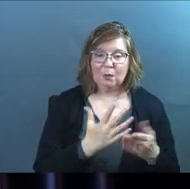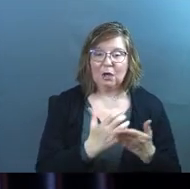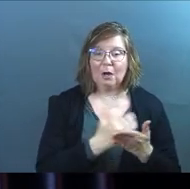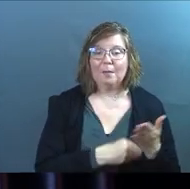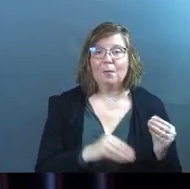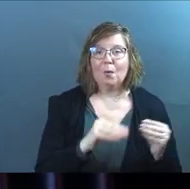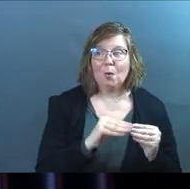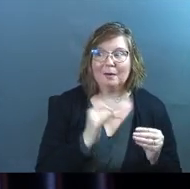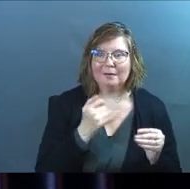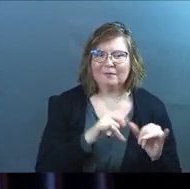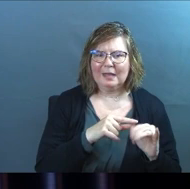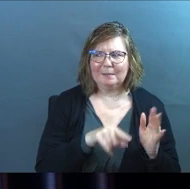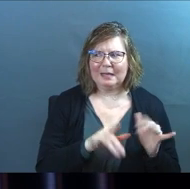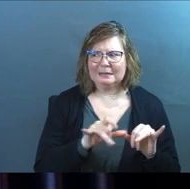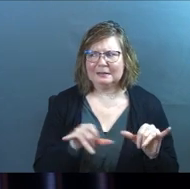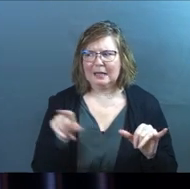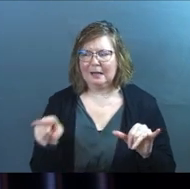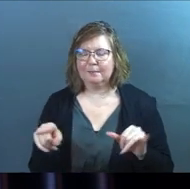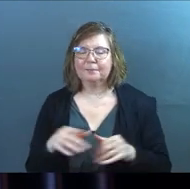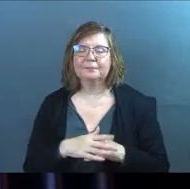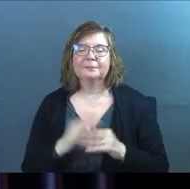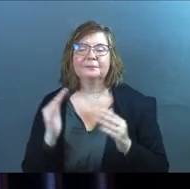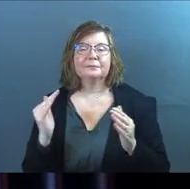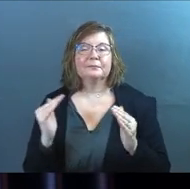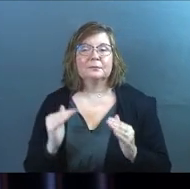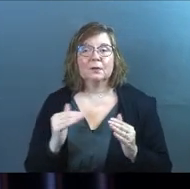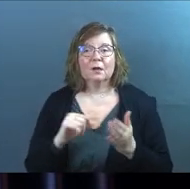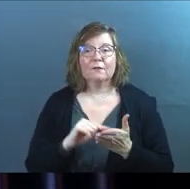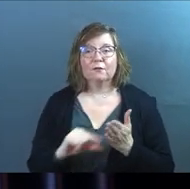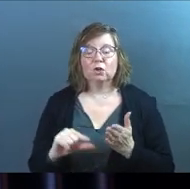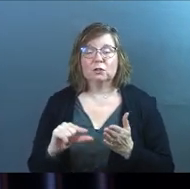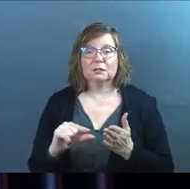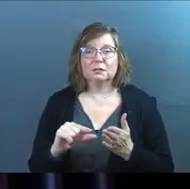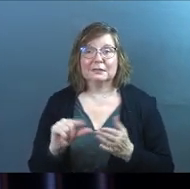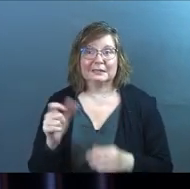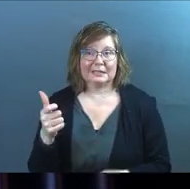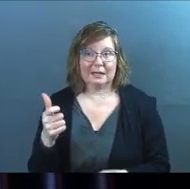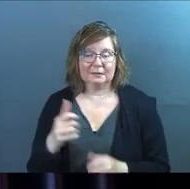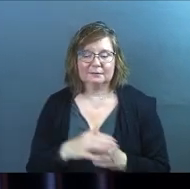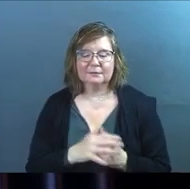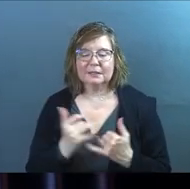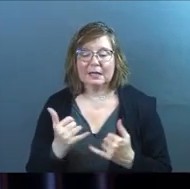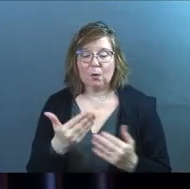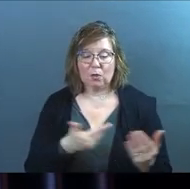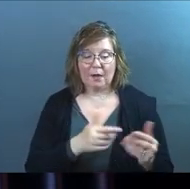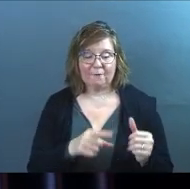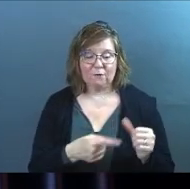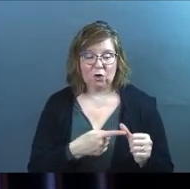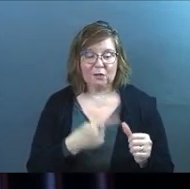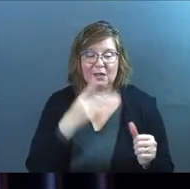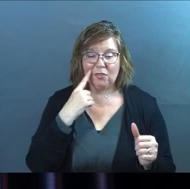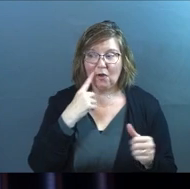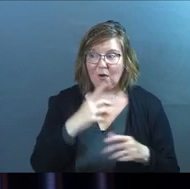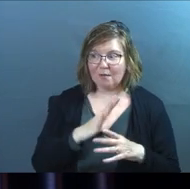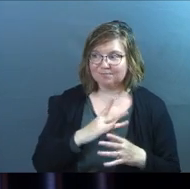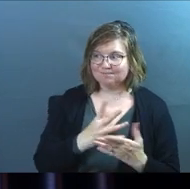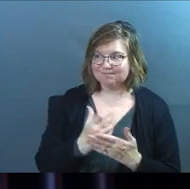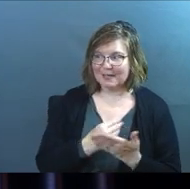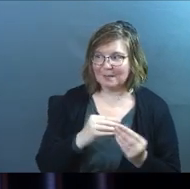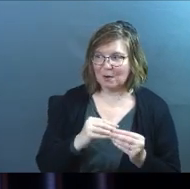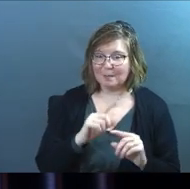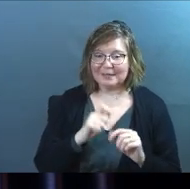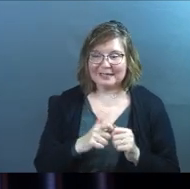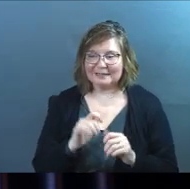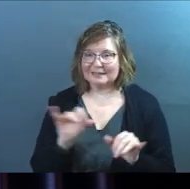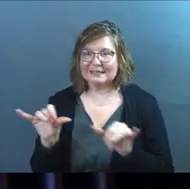more. So verse 11, when they receive, or verse 10, again, now that when those hired first, they thought they would receive more, but each of